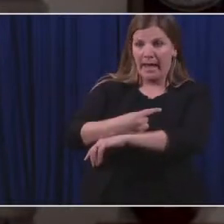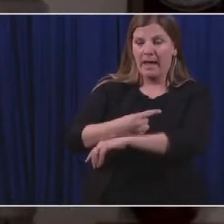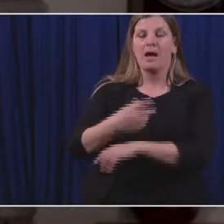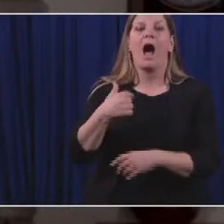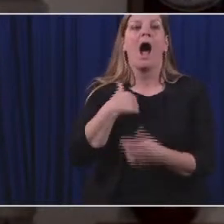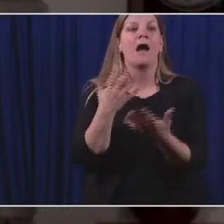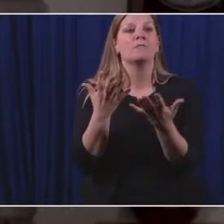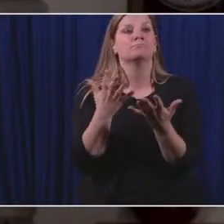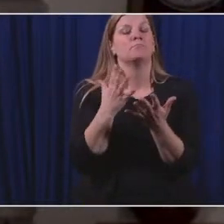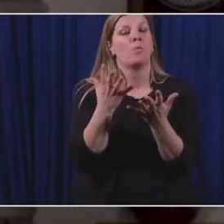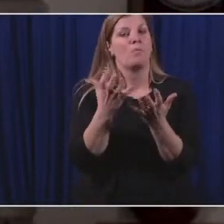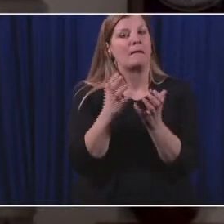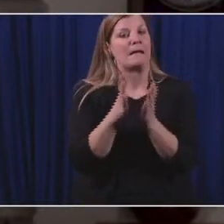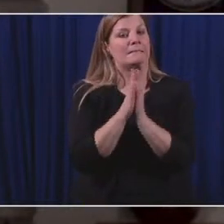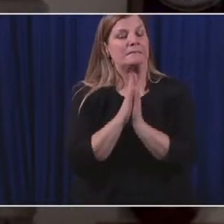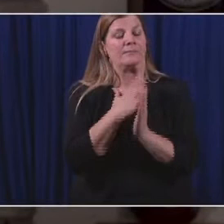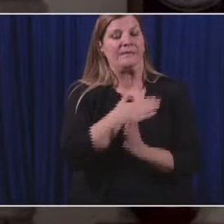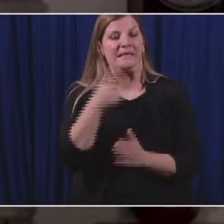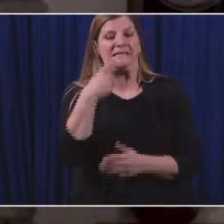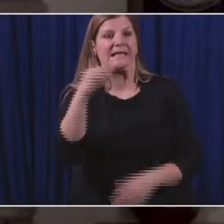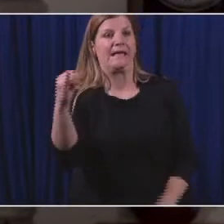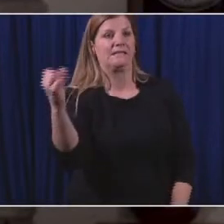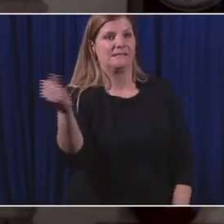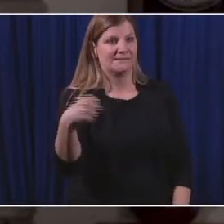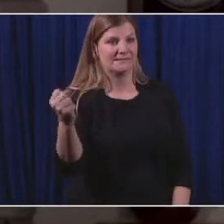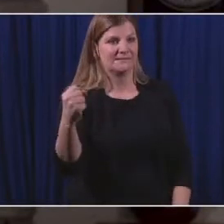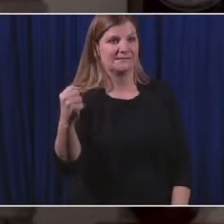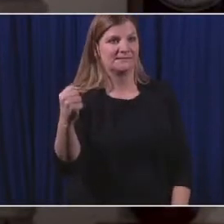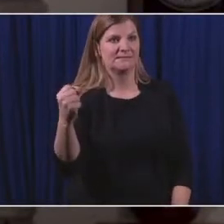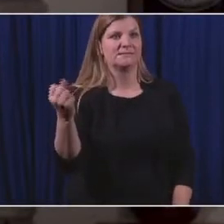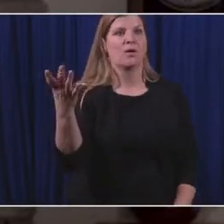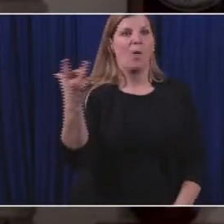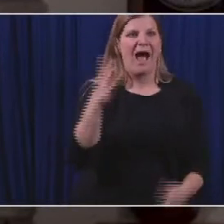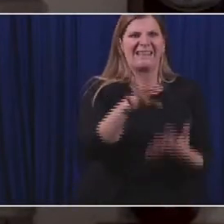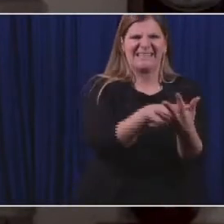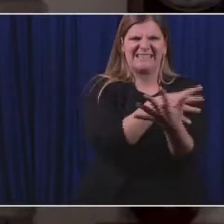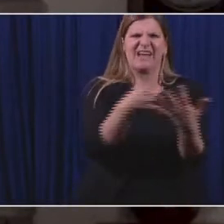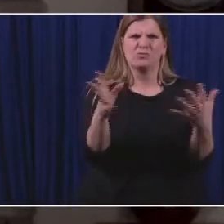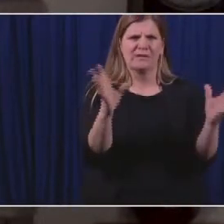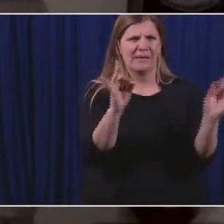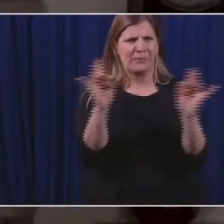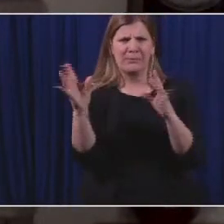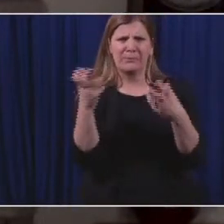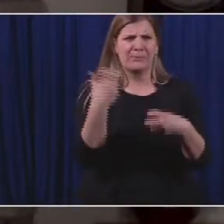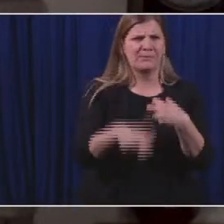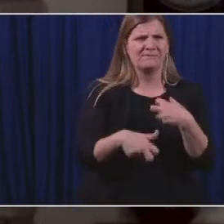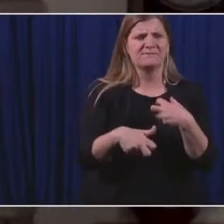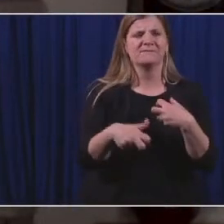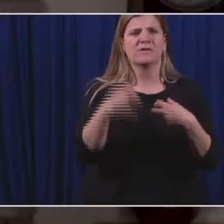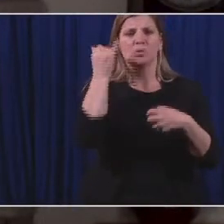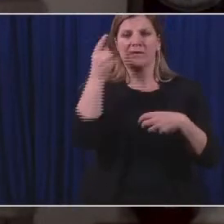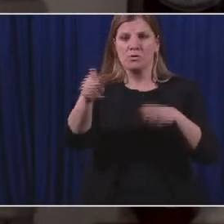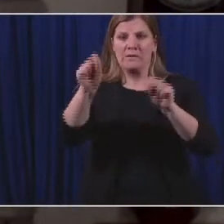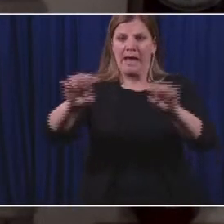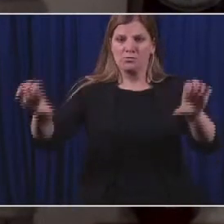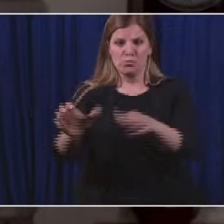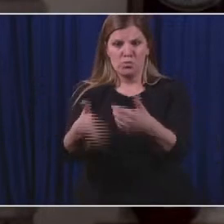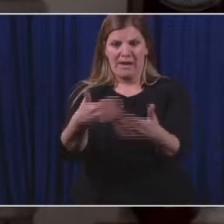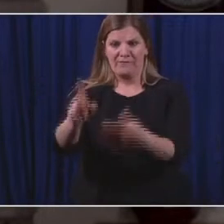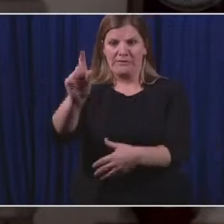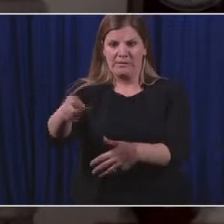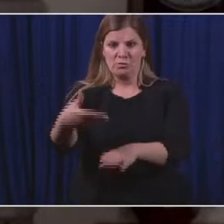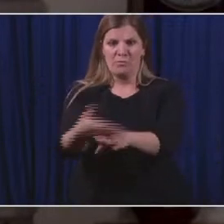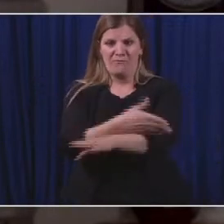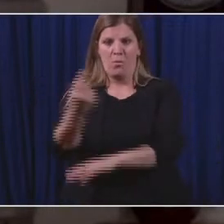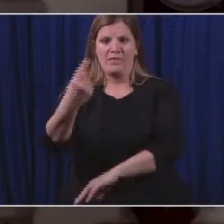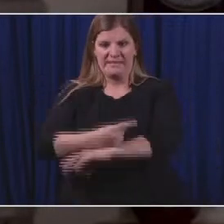yes. Tell them that you will do what needs to be done to get ready for that date. What we don't